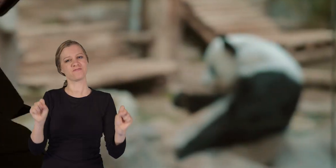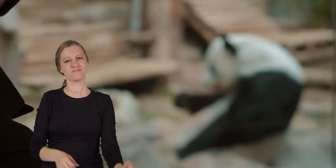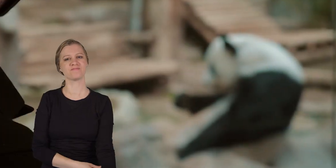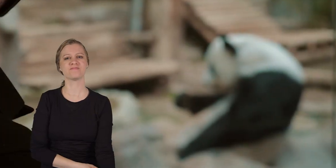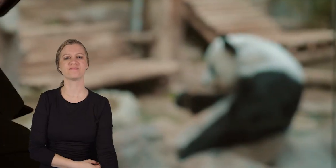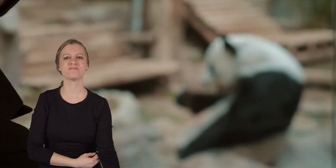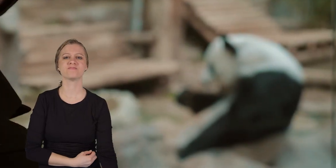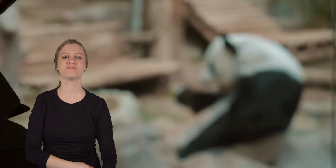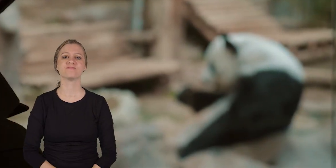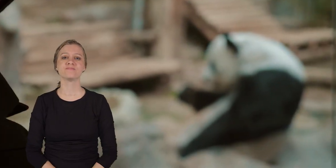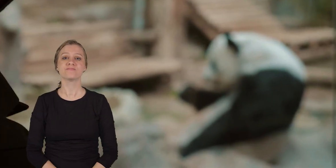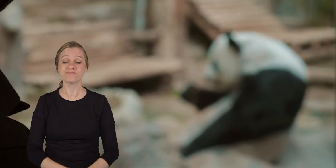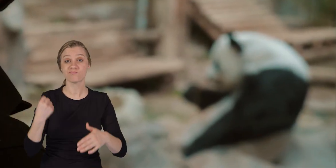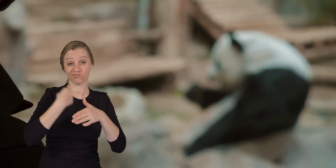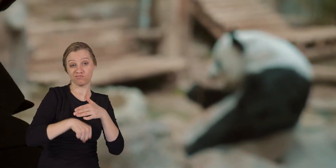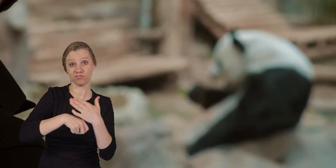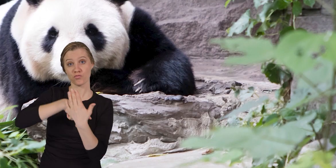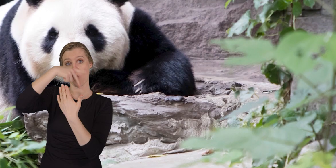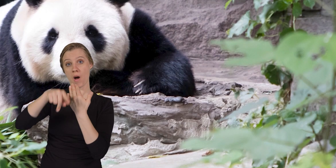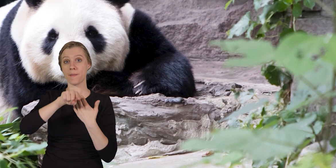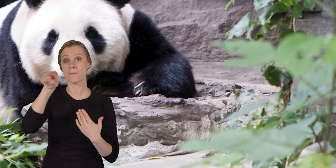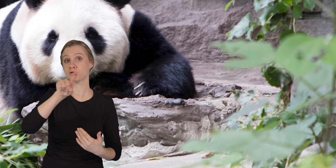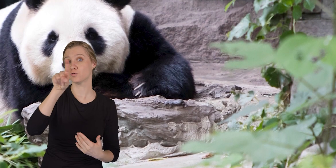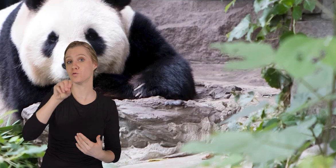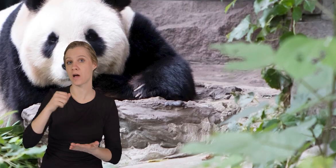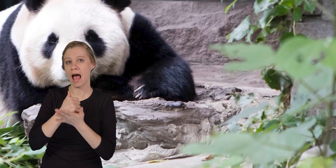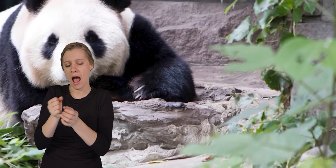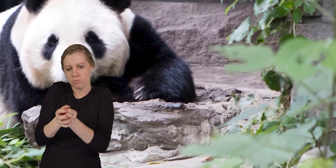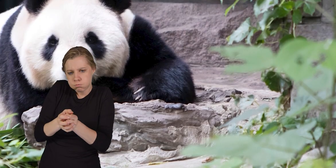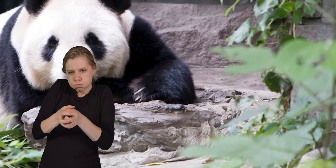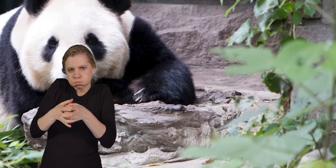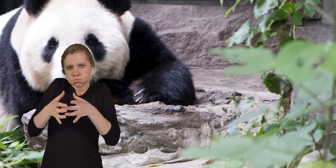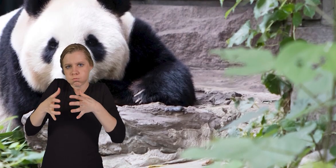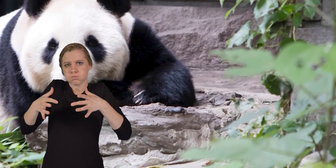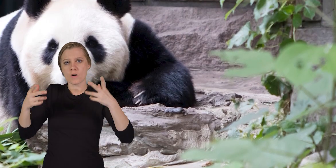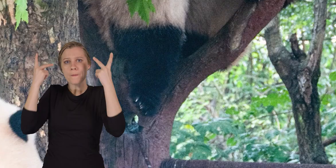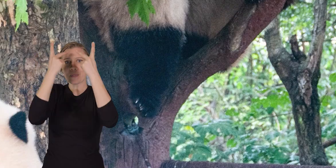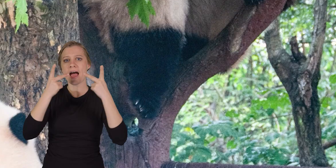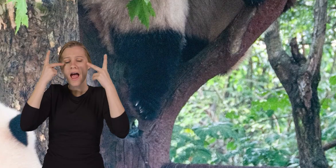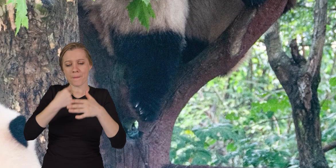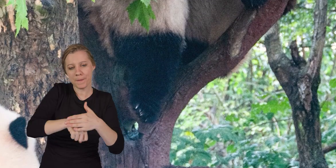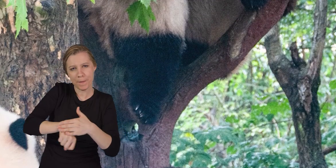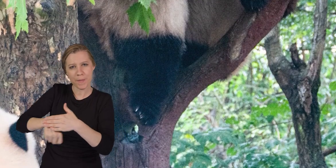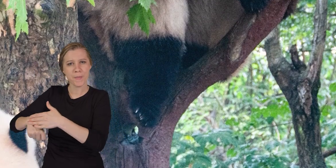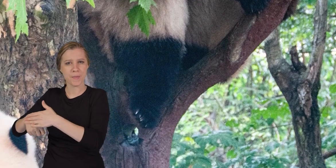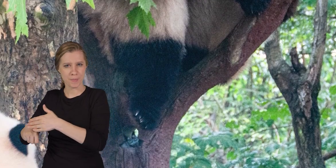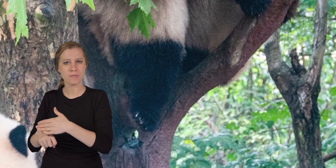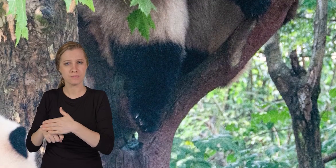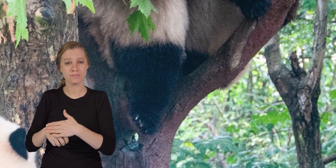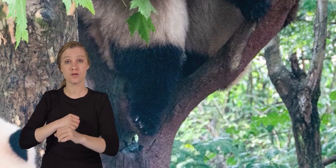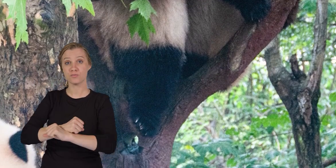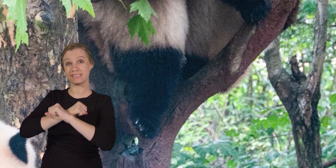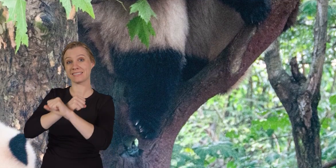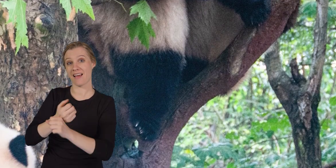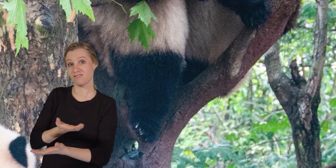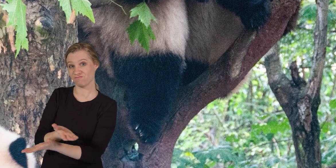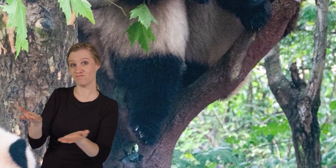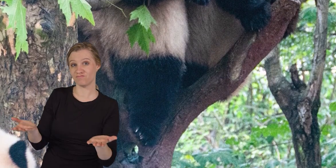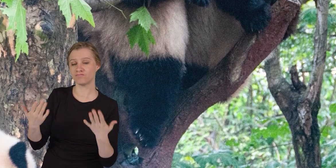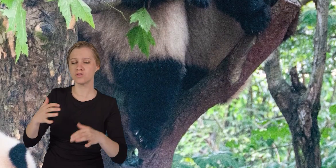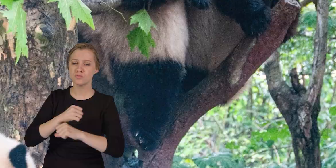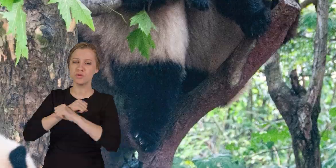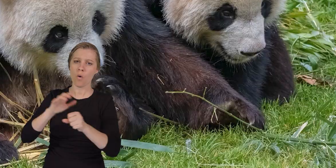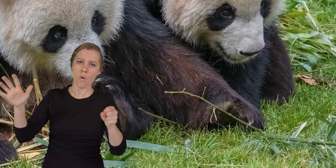Breeding programs in zoos also help increase panda population. By protecting them, we also